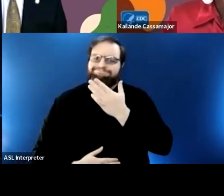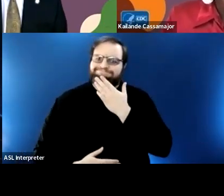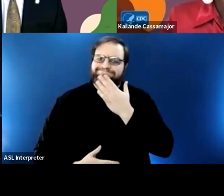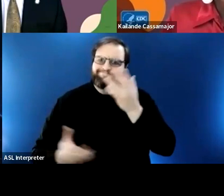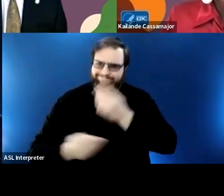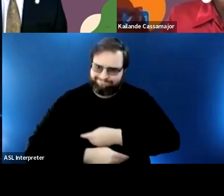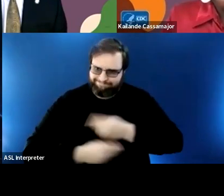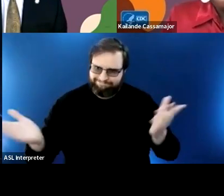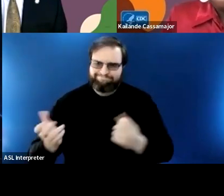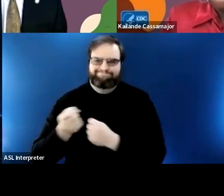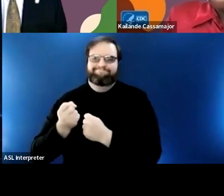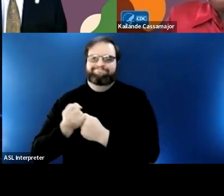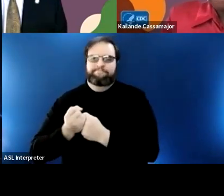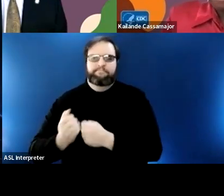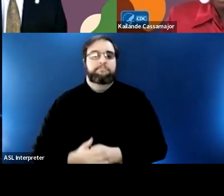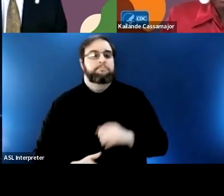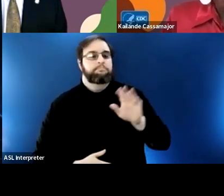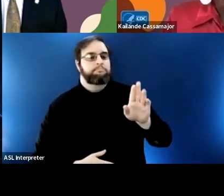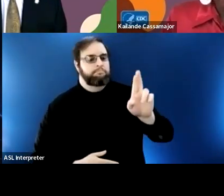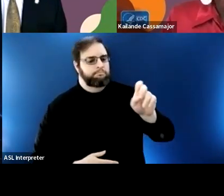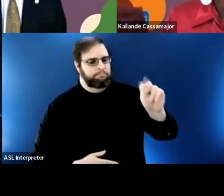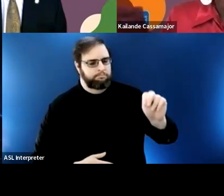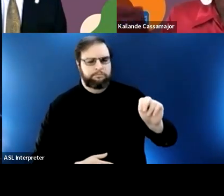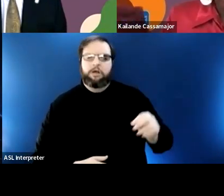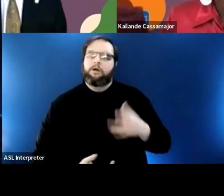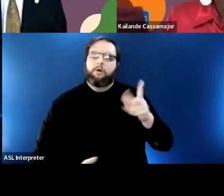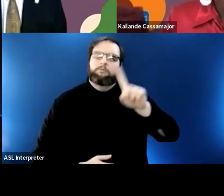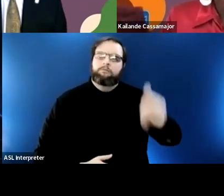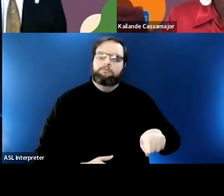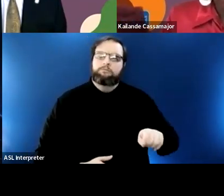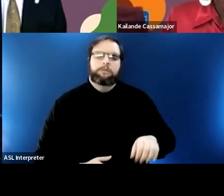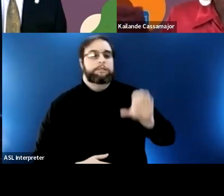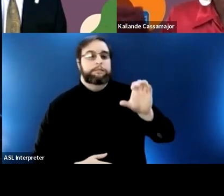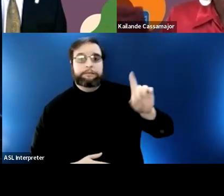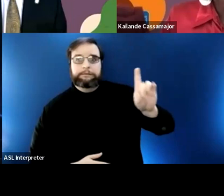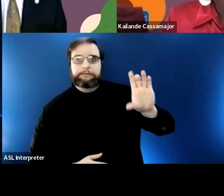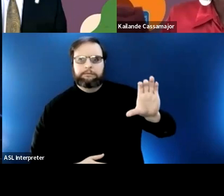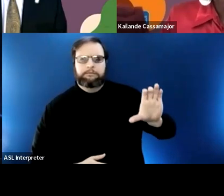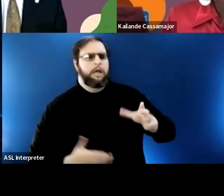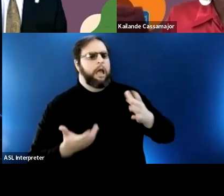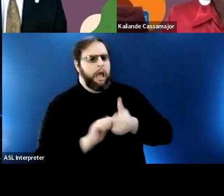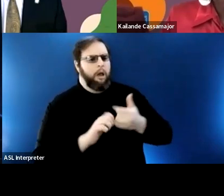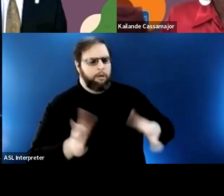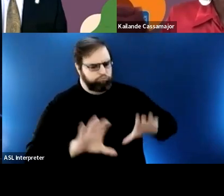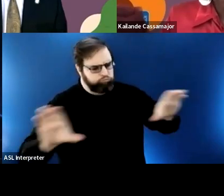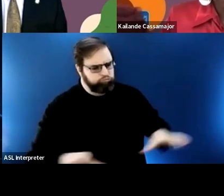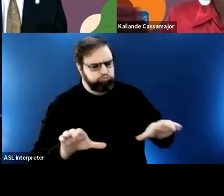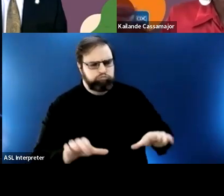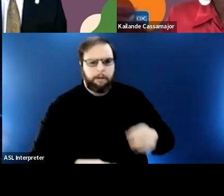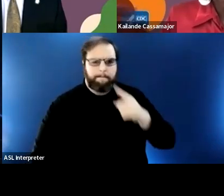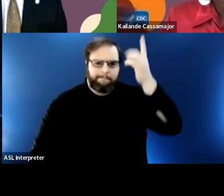sharing that. And Brandon, there's a question for you. What can CDC do to encourage more Black male recruits into public